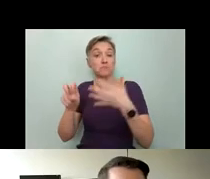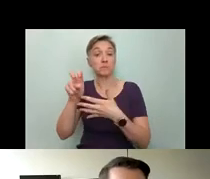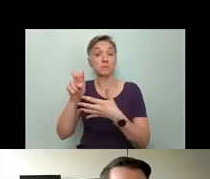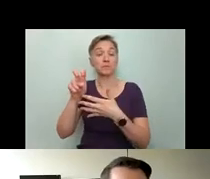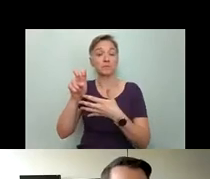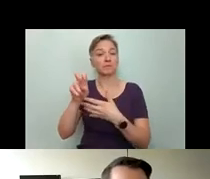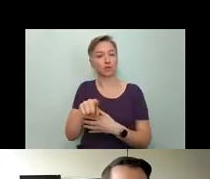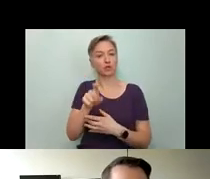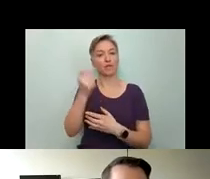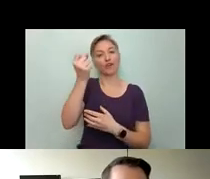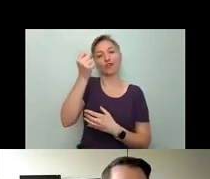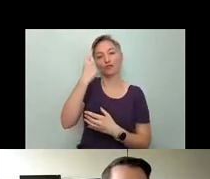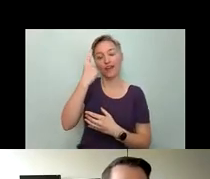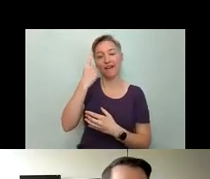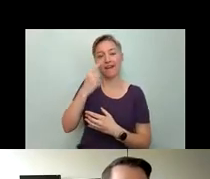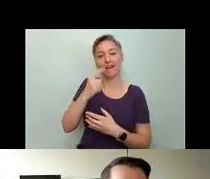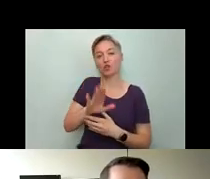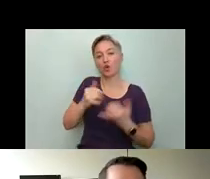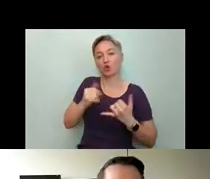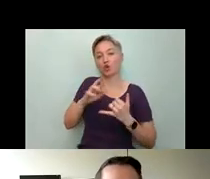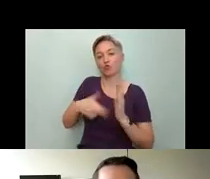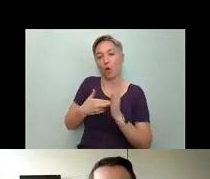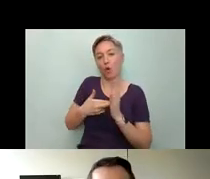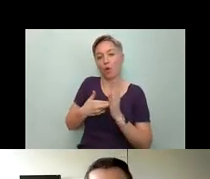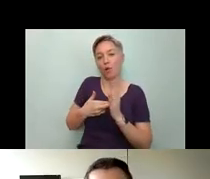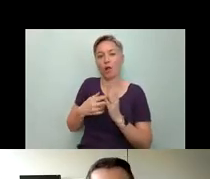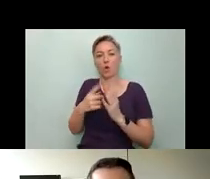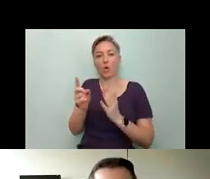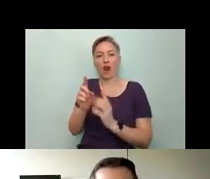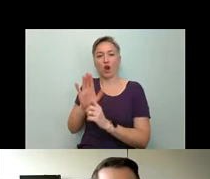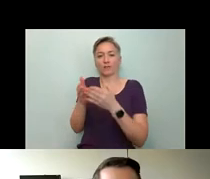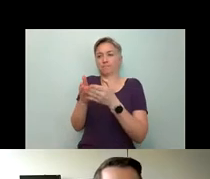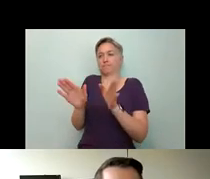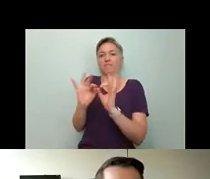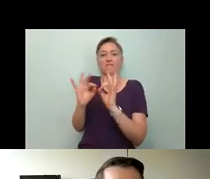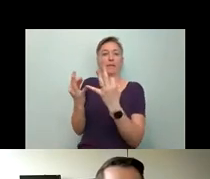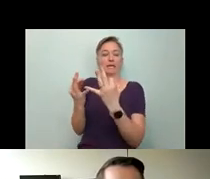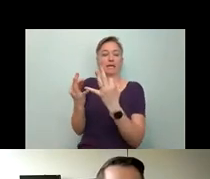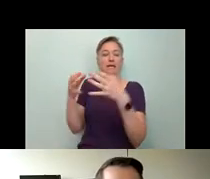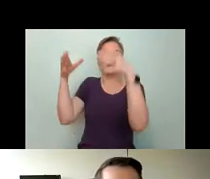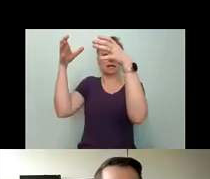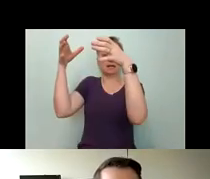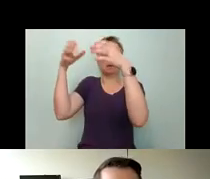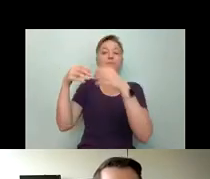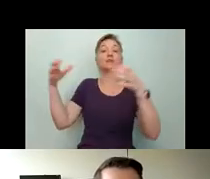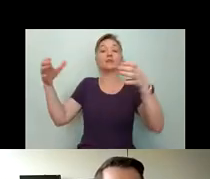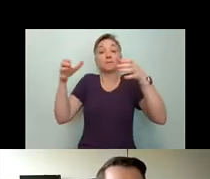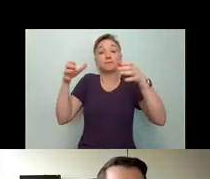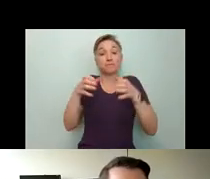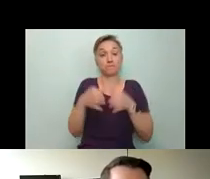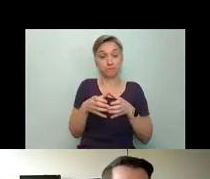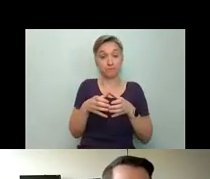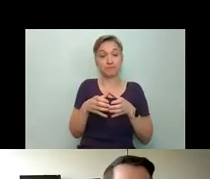have to understand where your current role fits in that path. And so we move down to a slightly more focused view, which is ultimately the